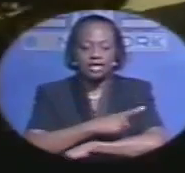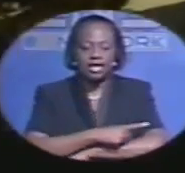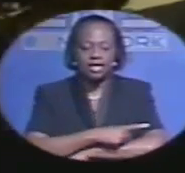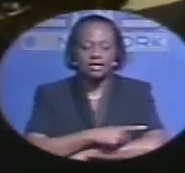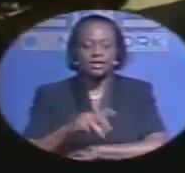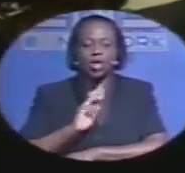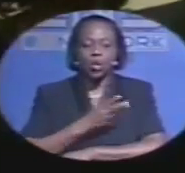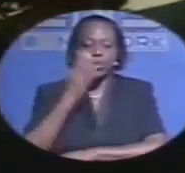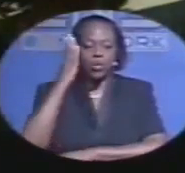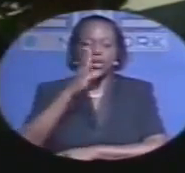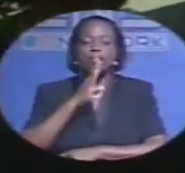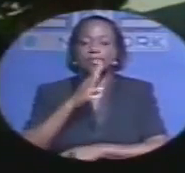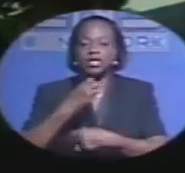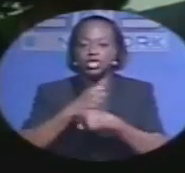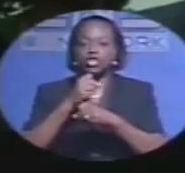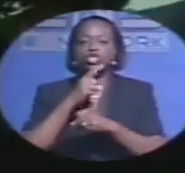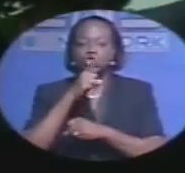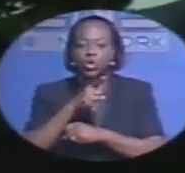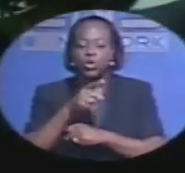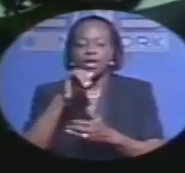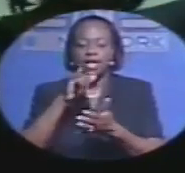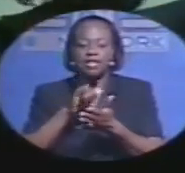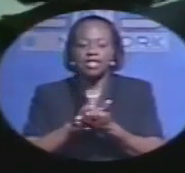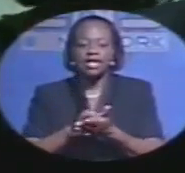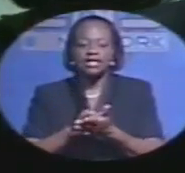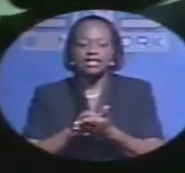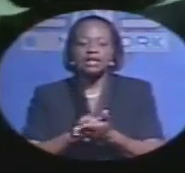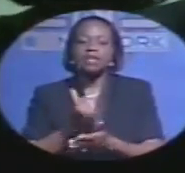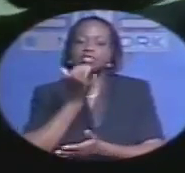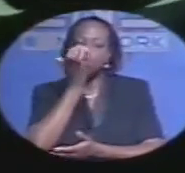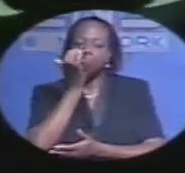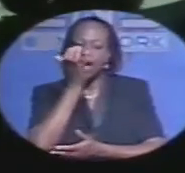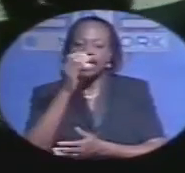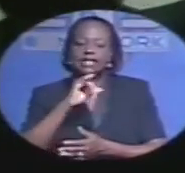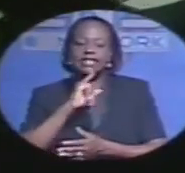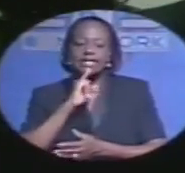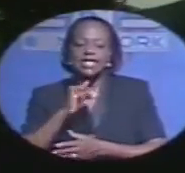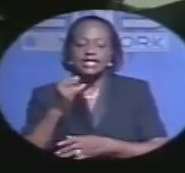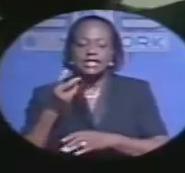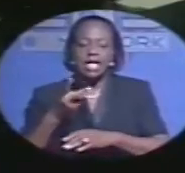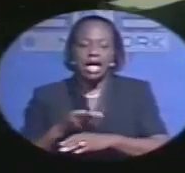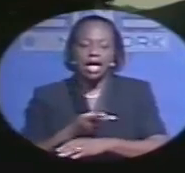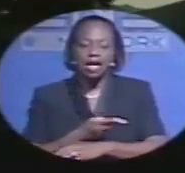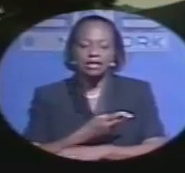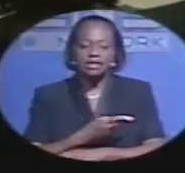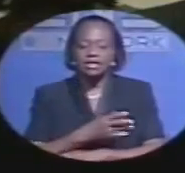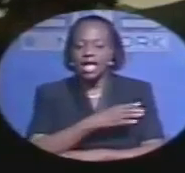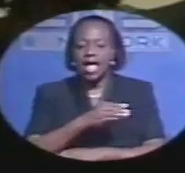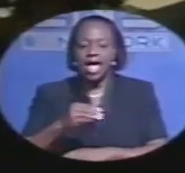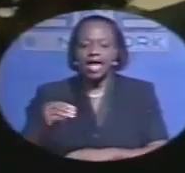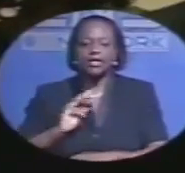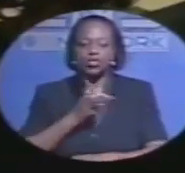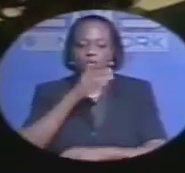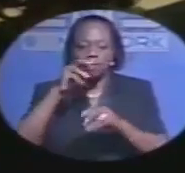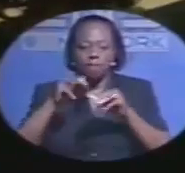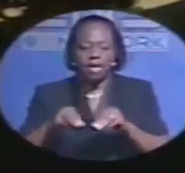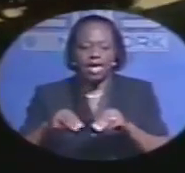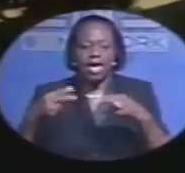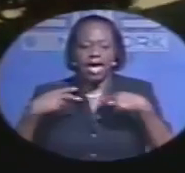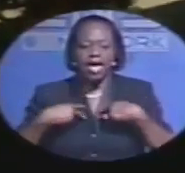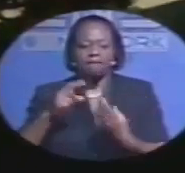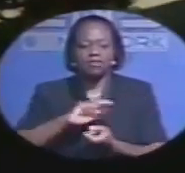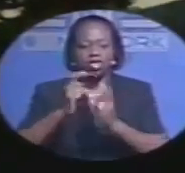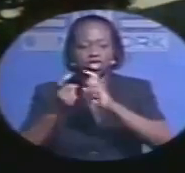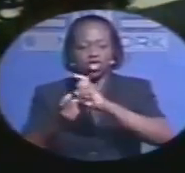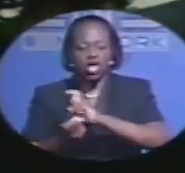grounds of Arawak Key, particularly the grass, is cut, and we may need to change the kind of